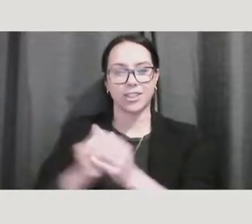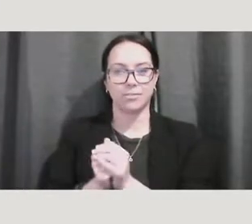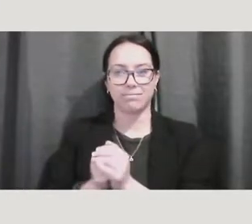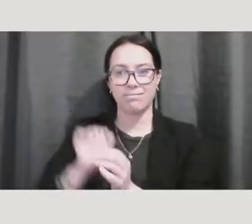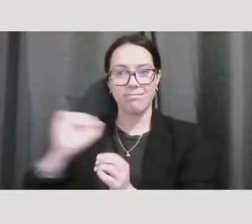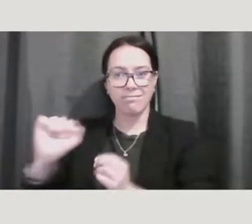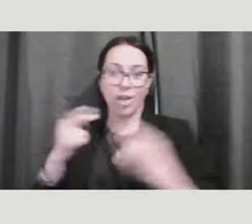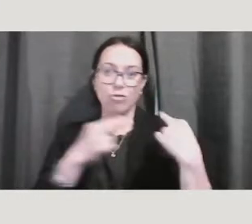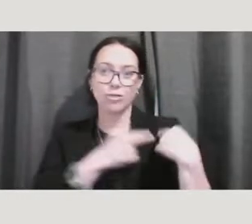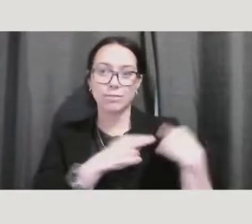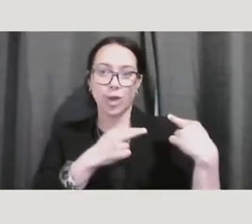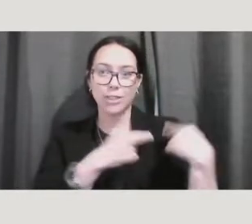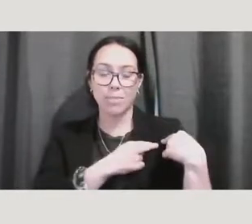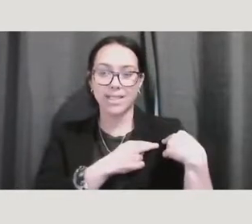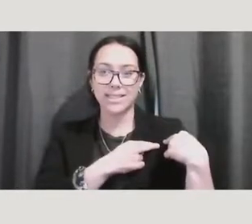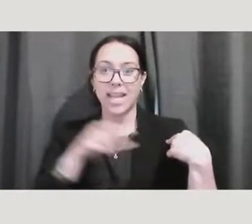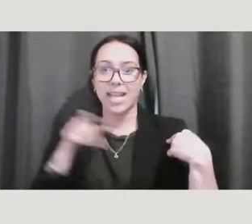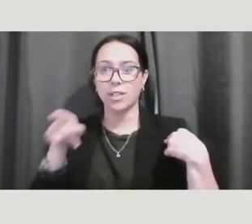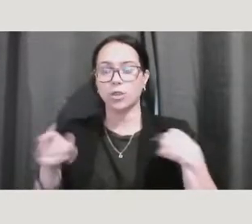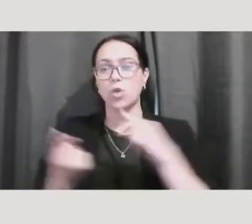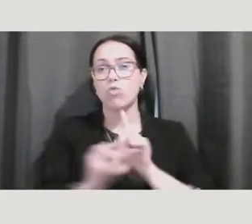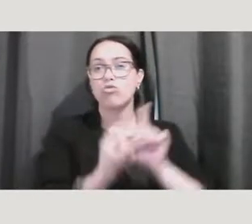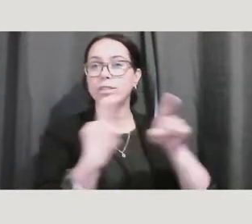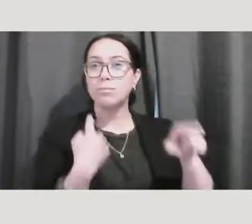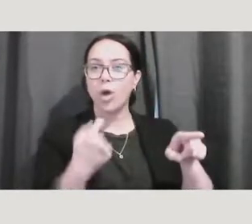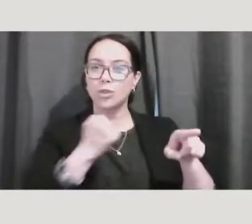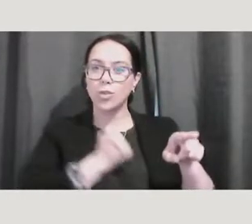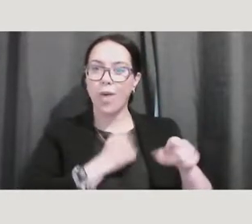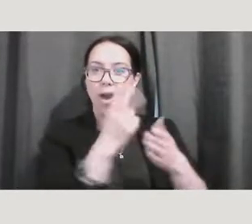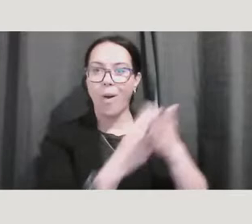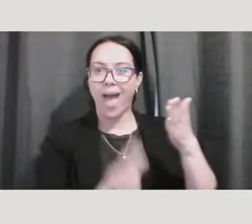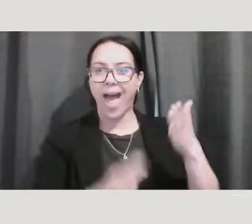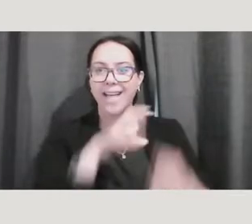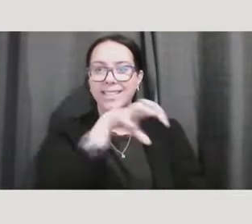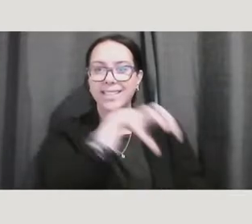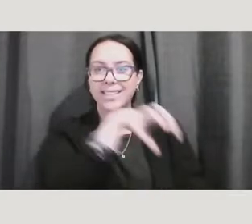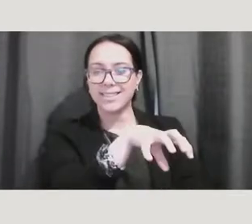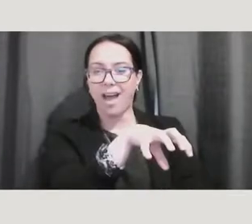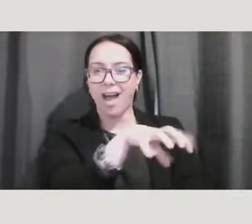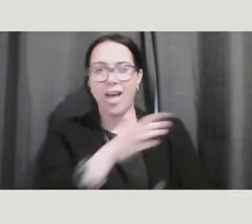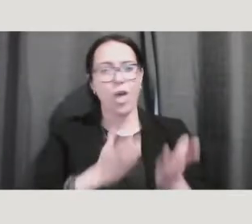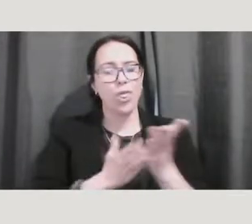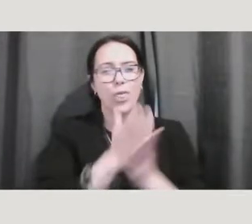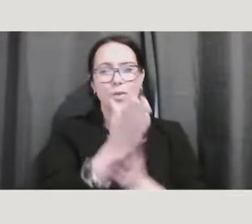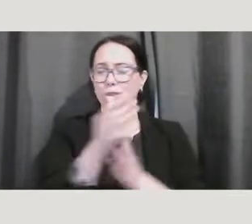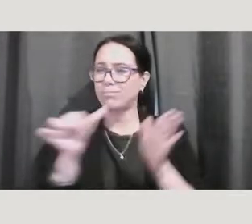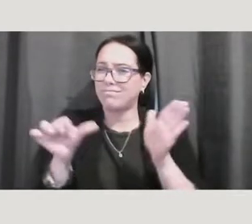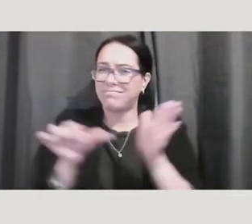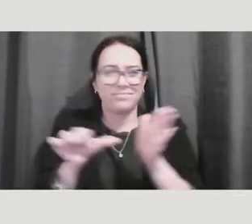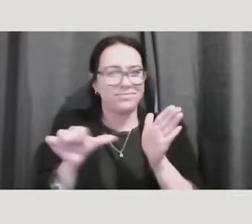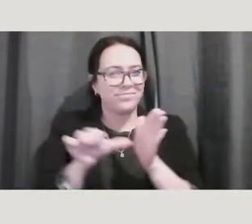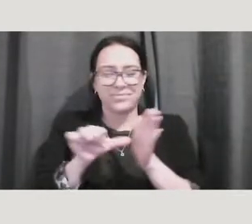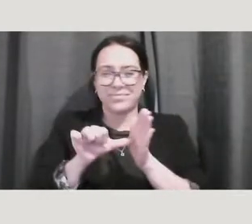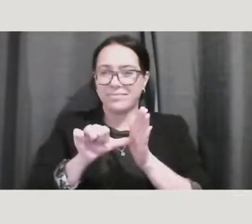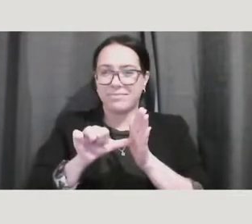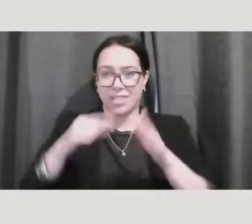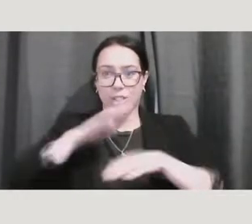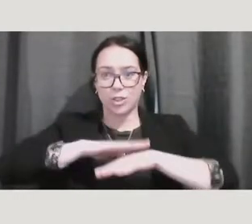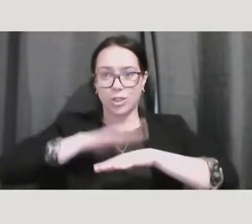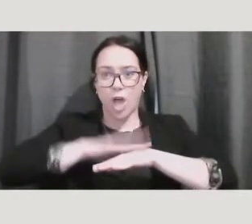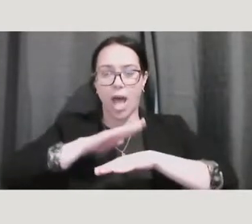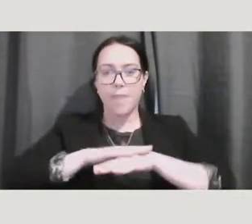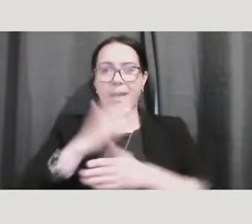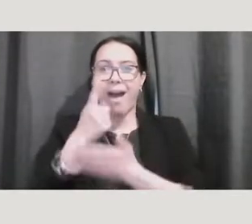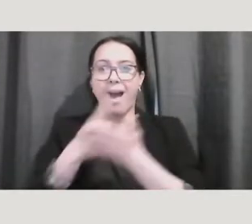responding to our art sector over what has been a very turbulent time half a billion dollars in the